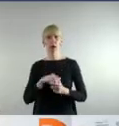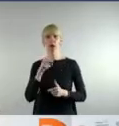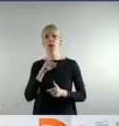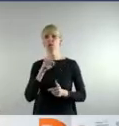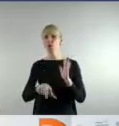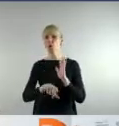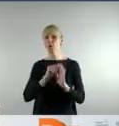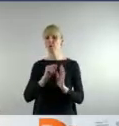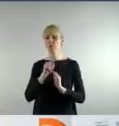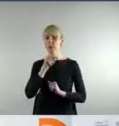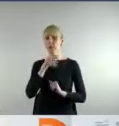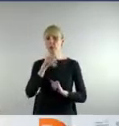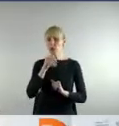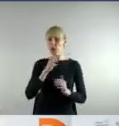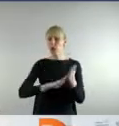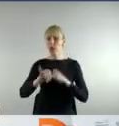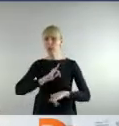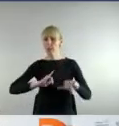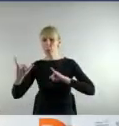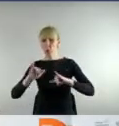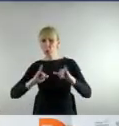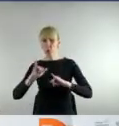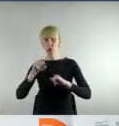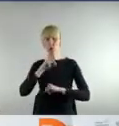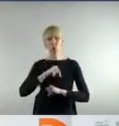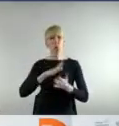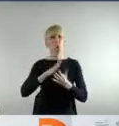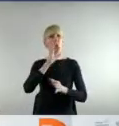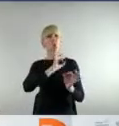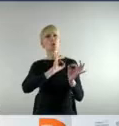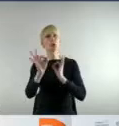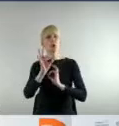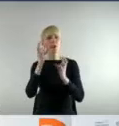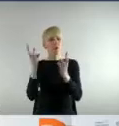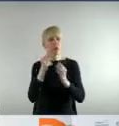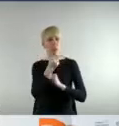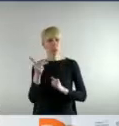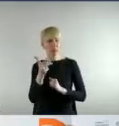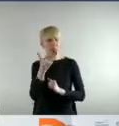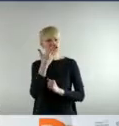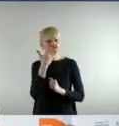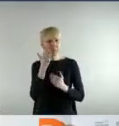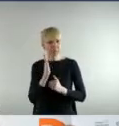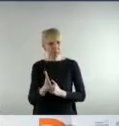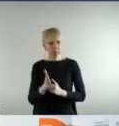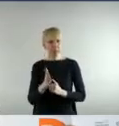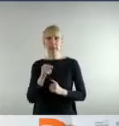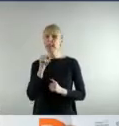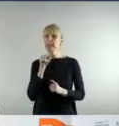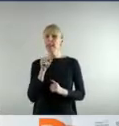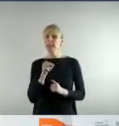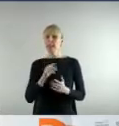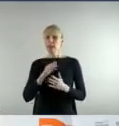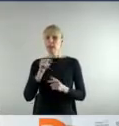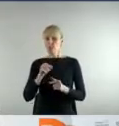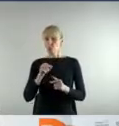important, because it's not only important for the local governments, but I believe that today's topic is important for two reasons mostly. First of all,